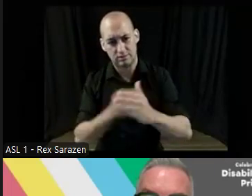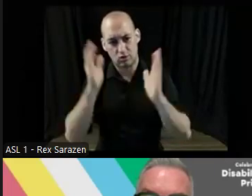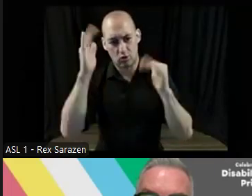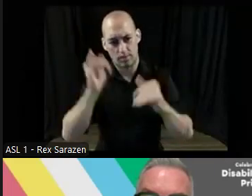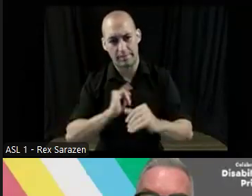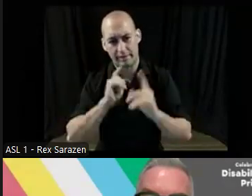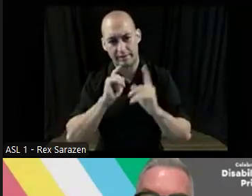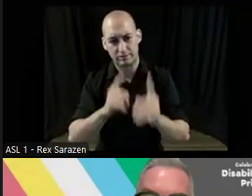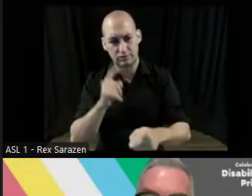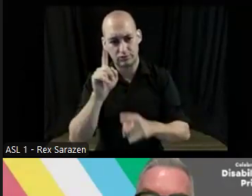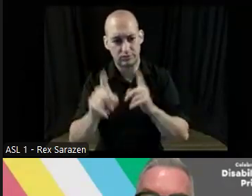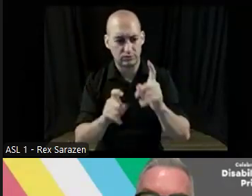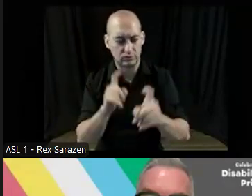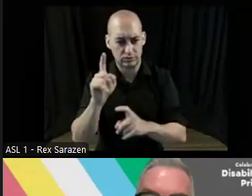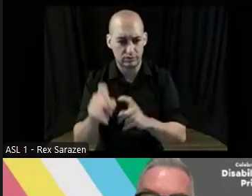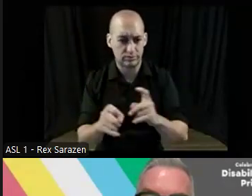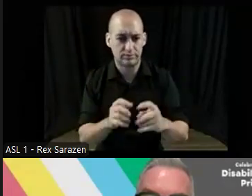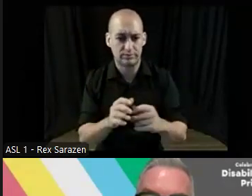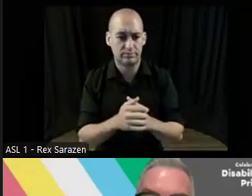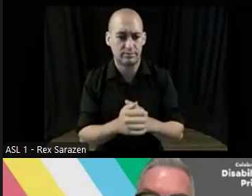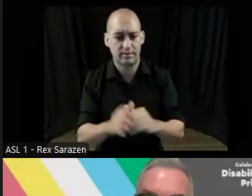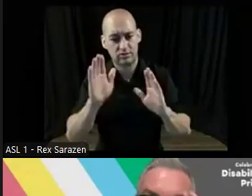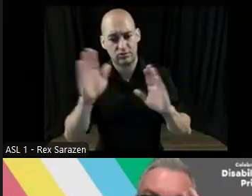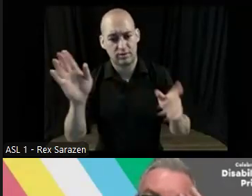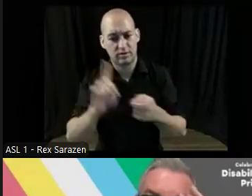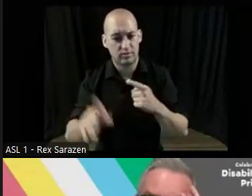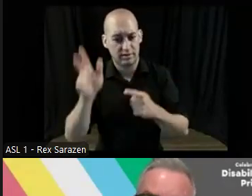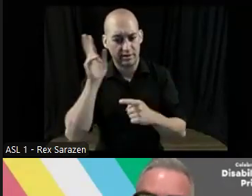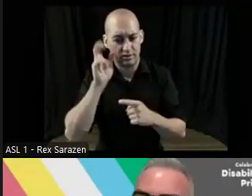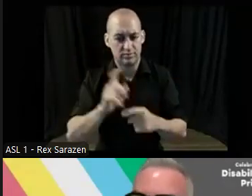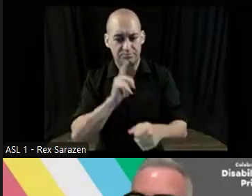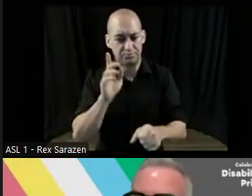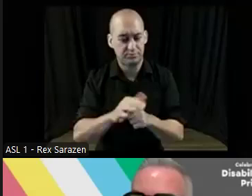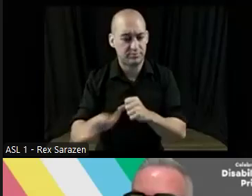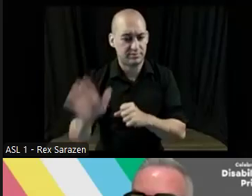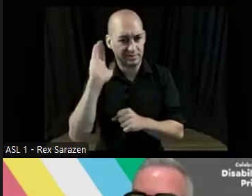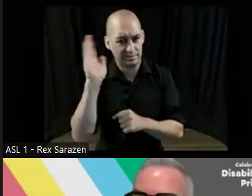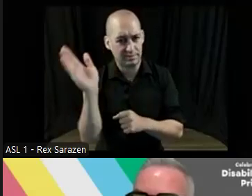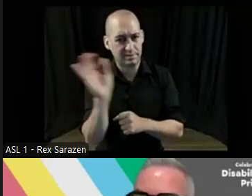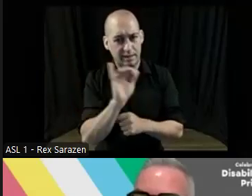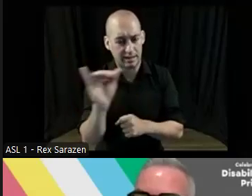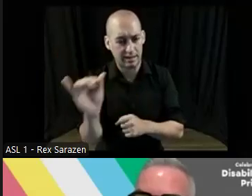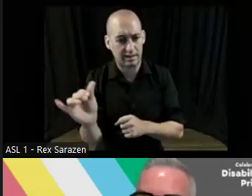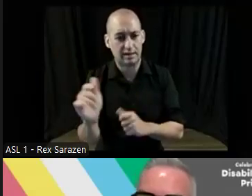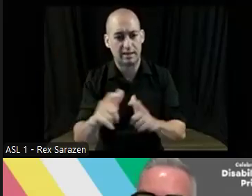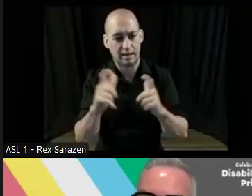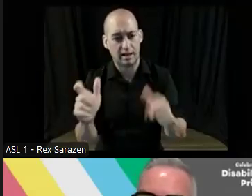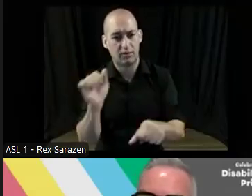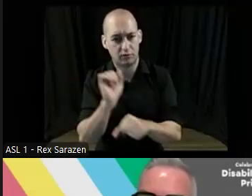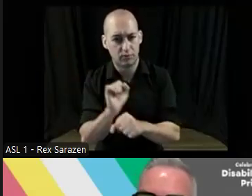question. Yeah, and that's really great to hear. It definitely seems like that, there's so much work, and I would hope